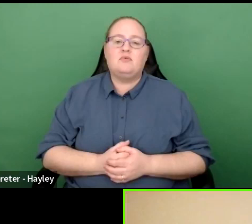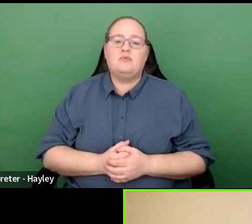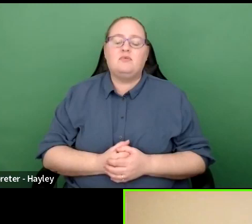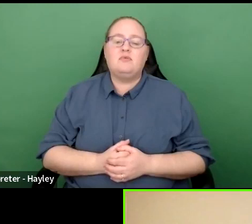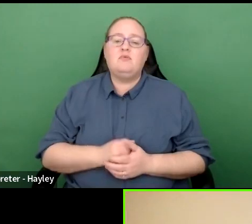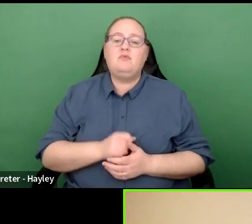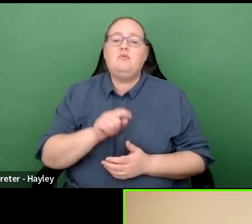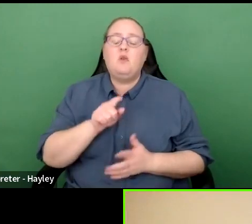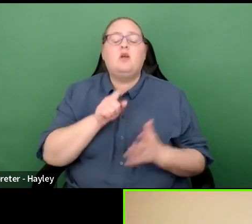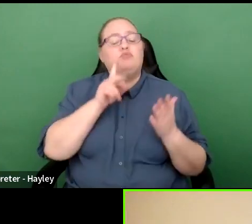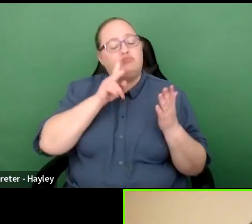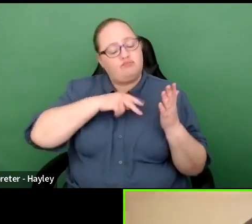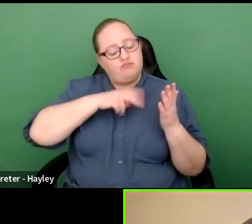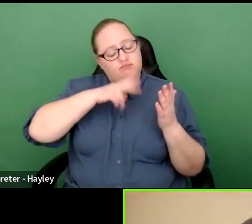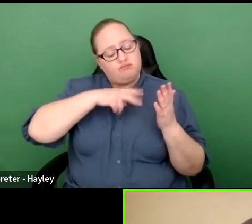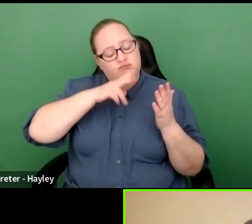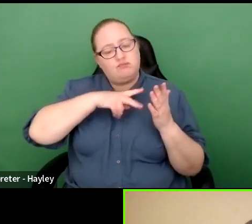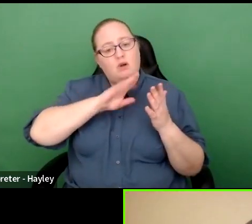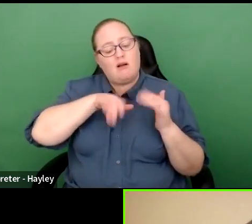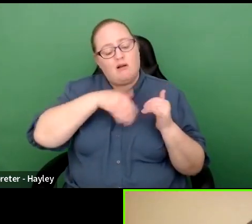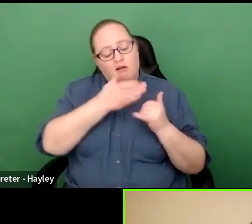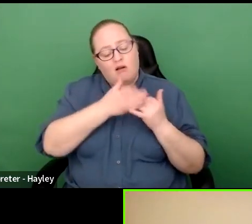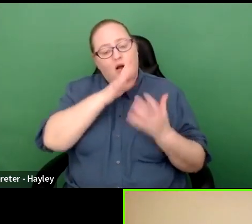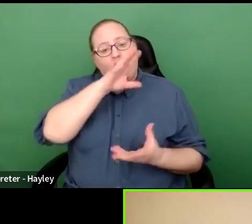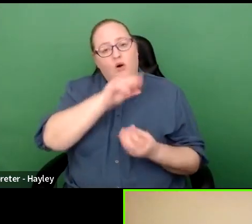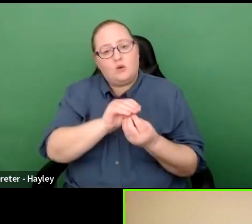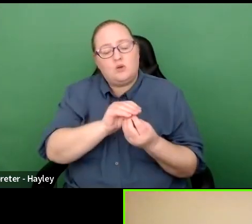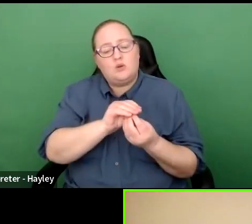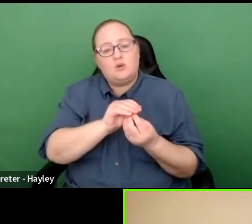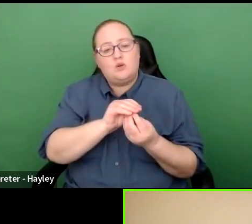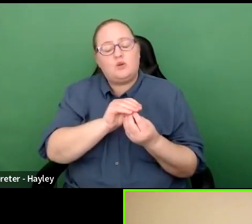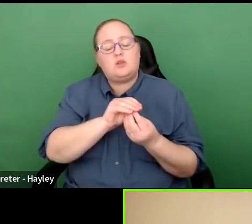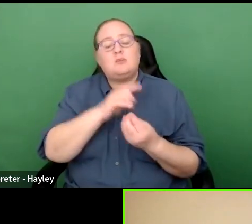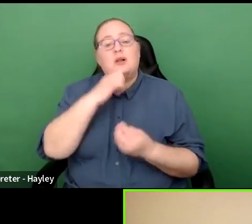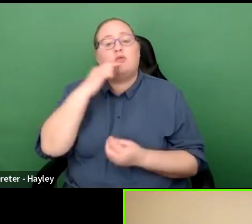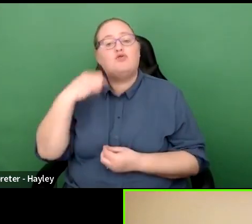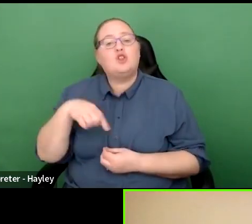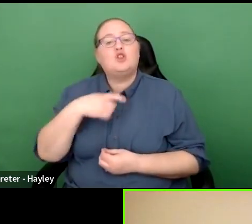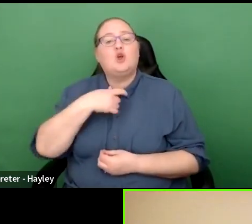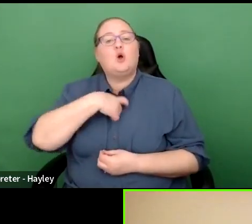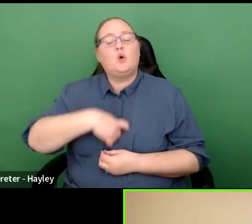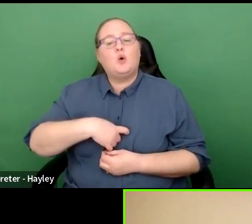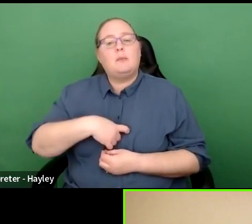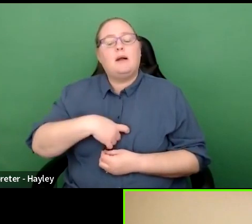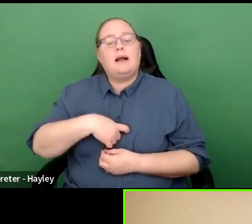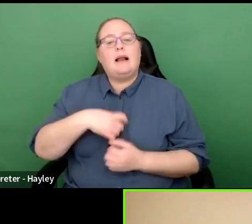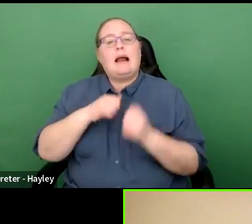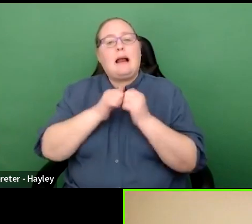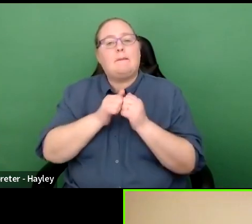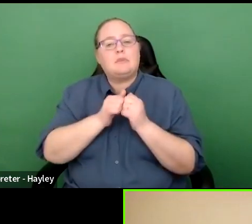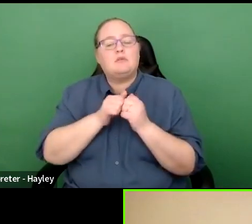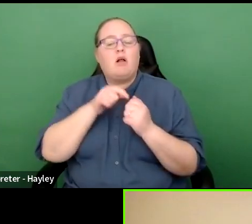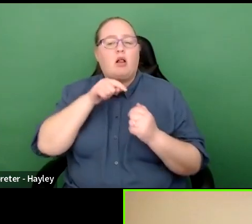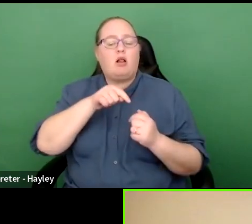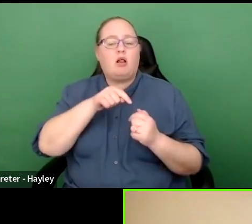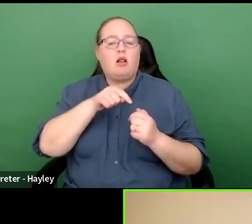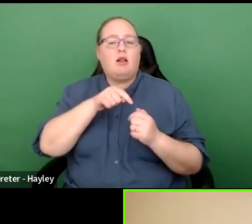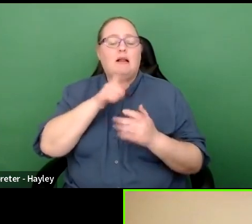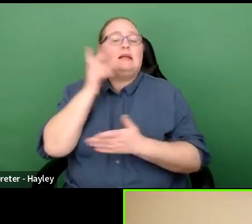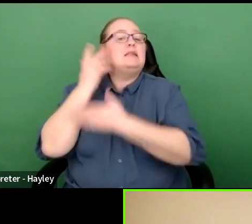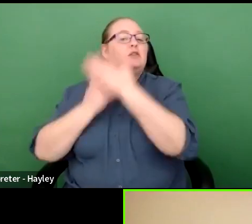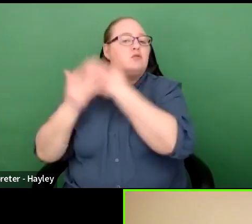conclusion that human capital in Russia gives us, the history of this human